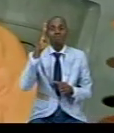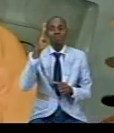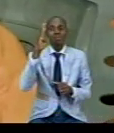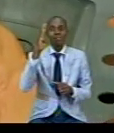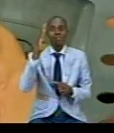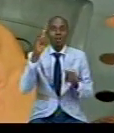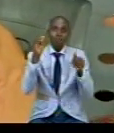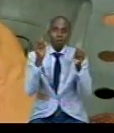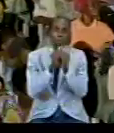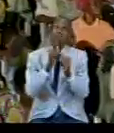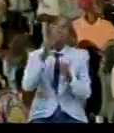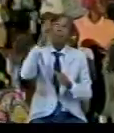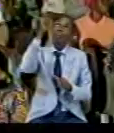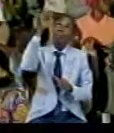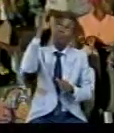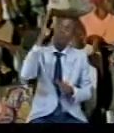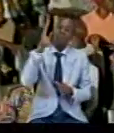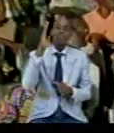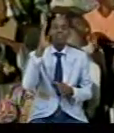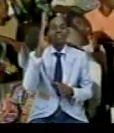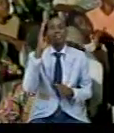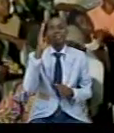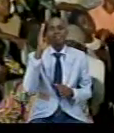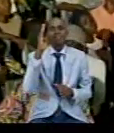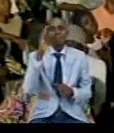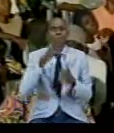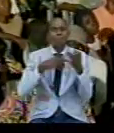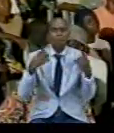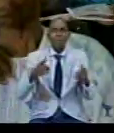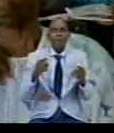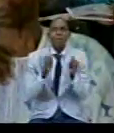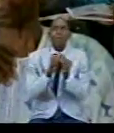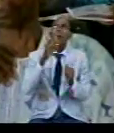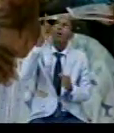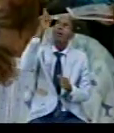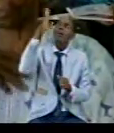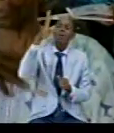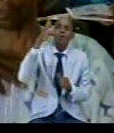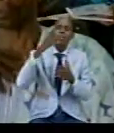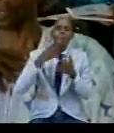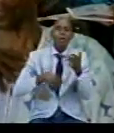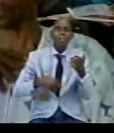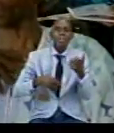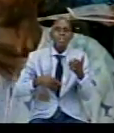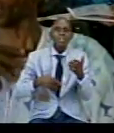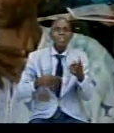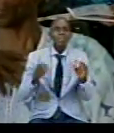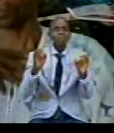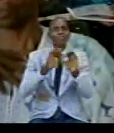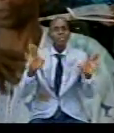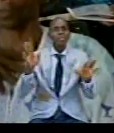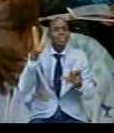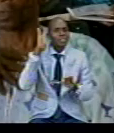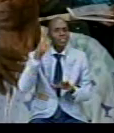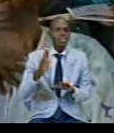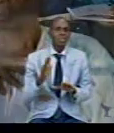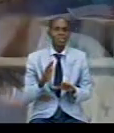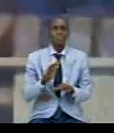With God. Say it aloud. With God. All